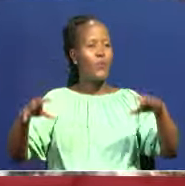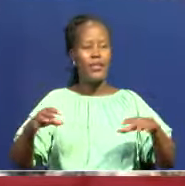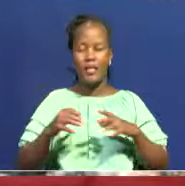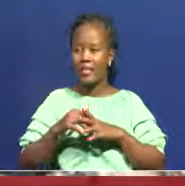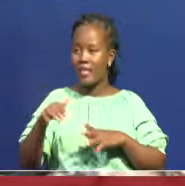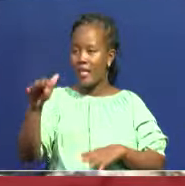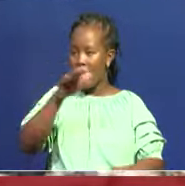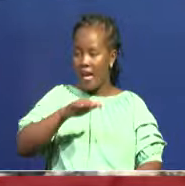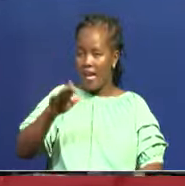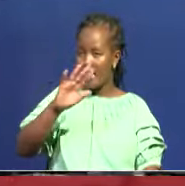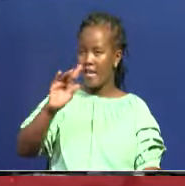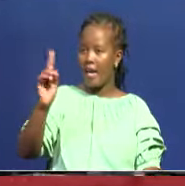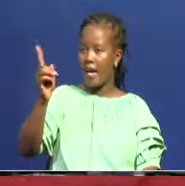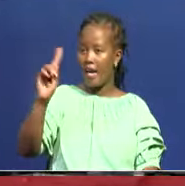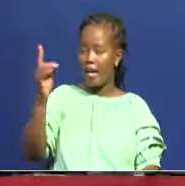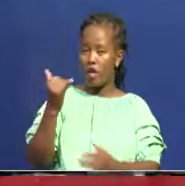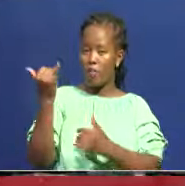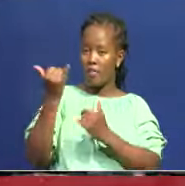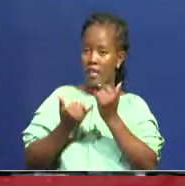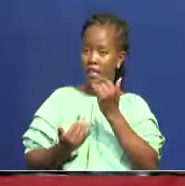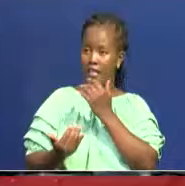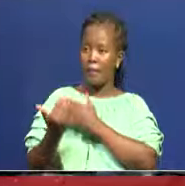area, Saturday morning.